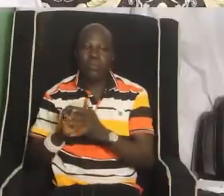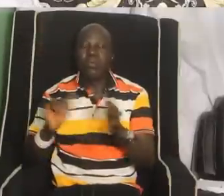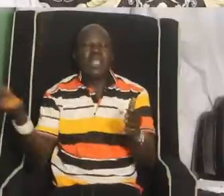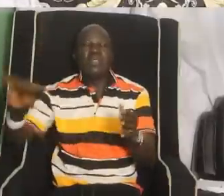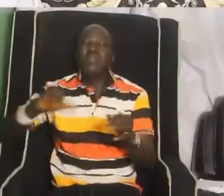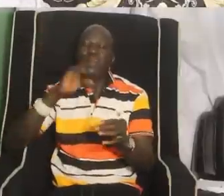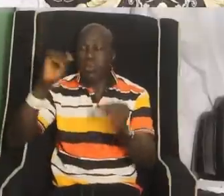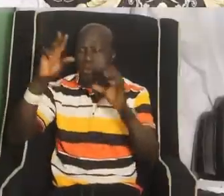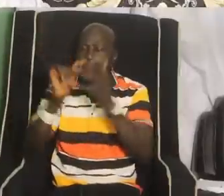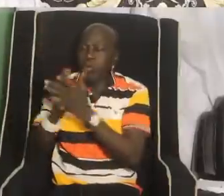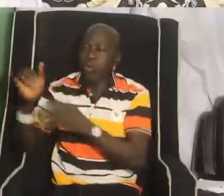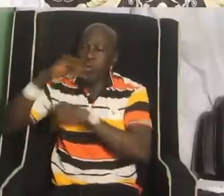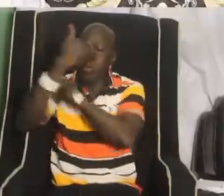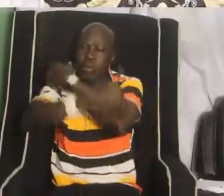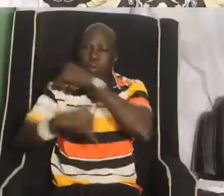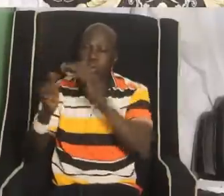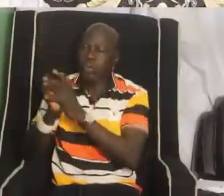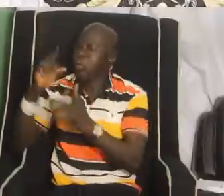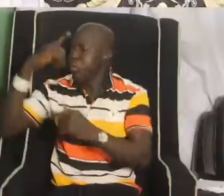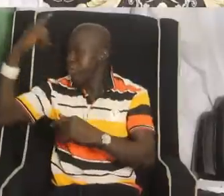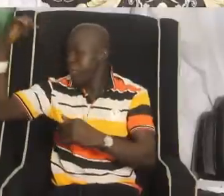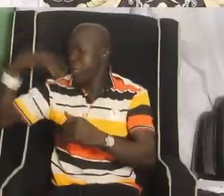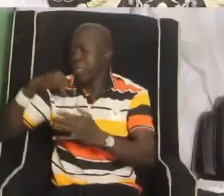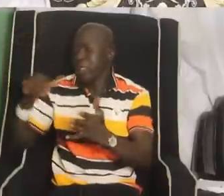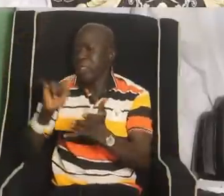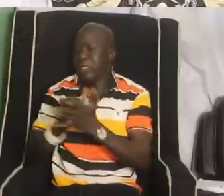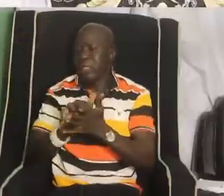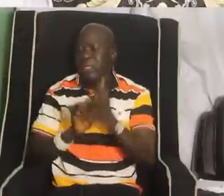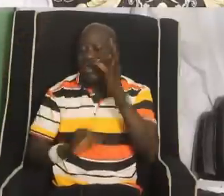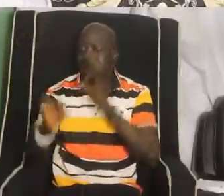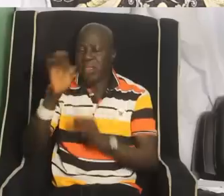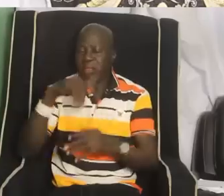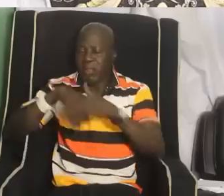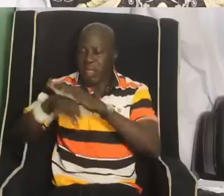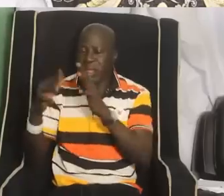There is no country that you may be, you will not dream like this.